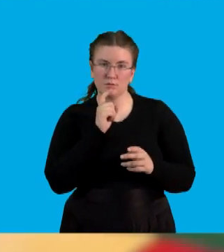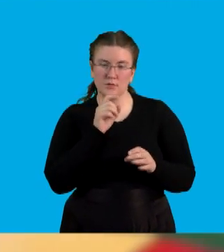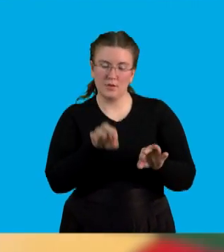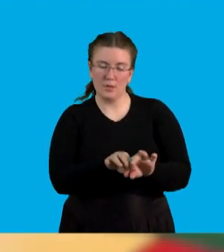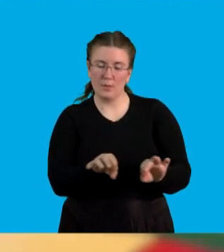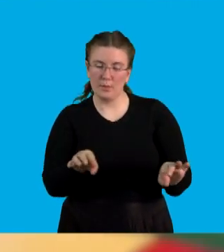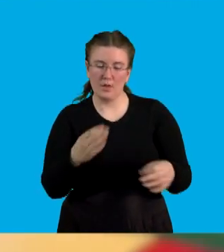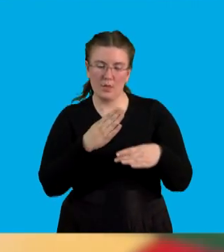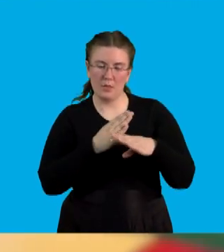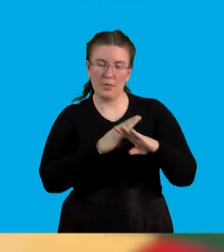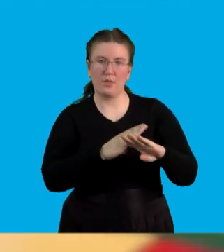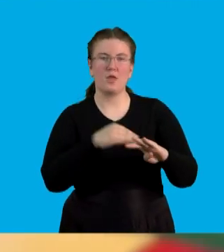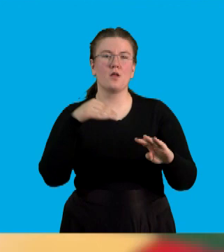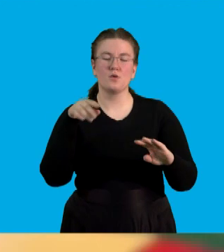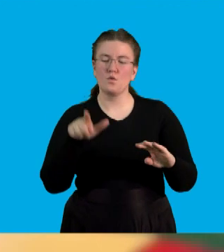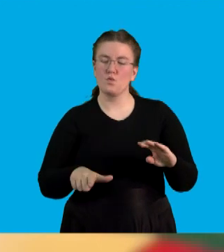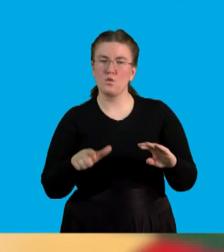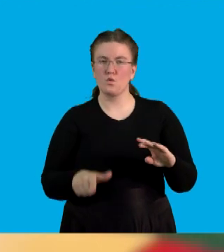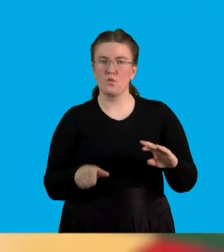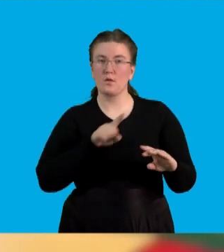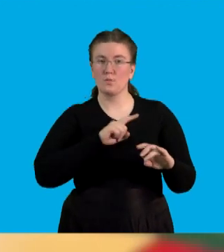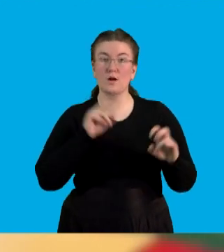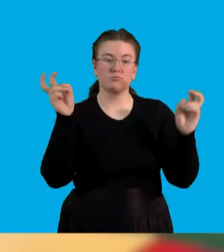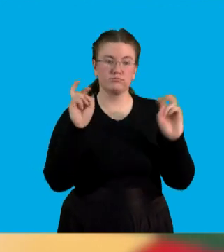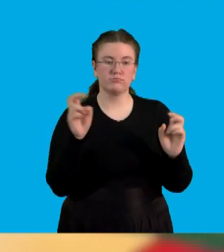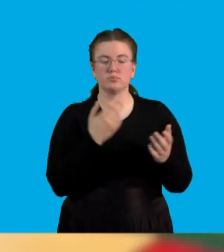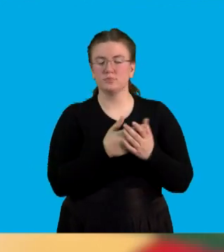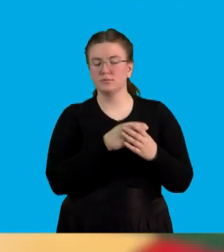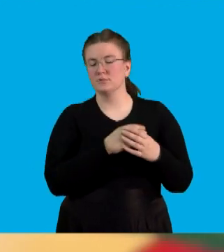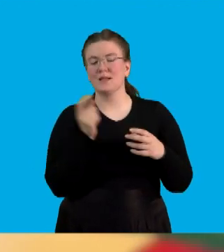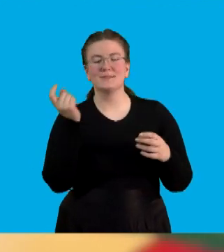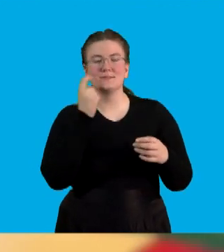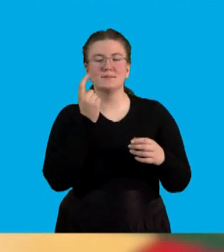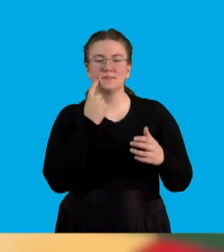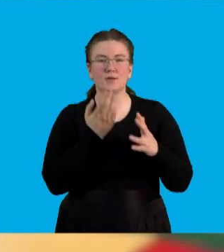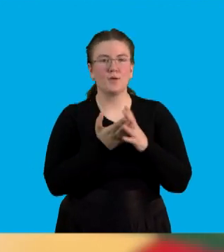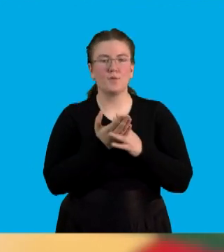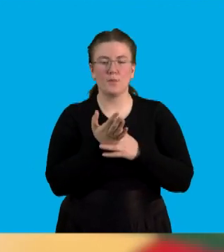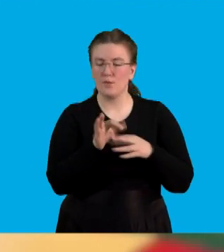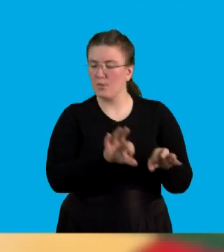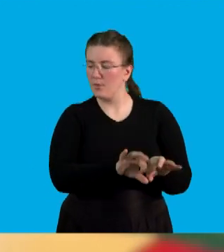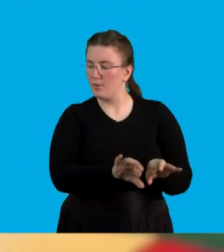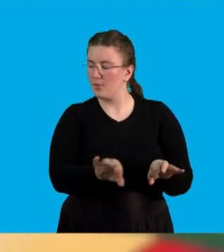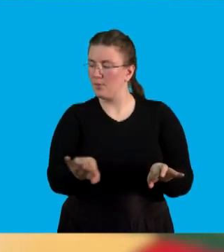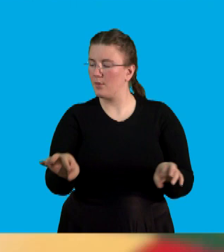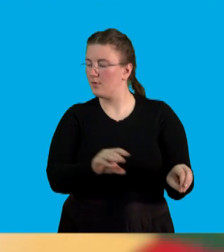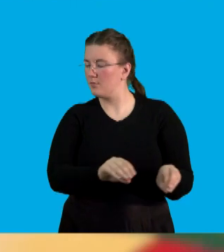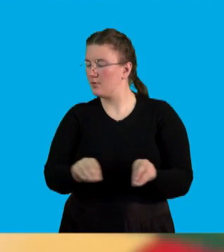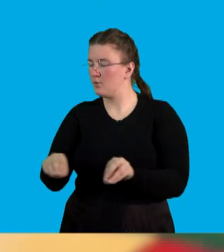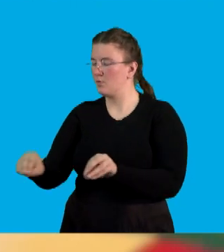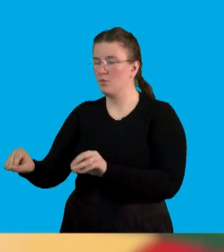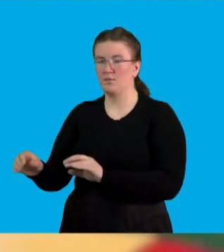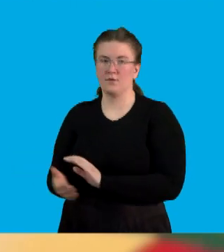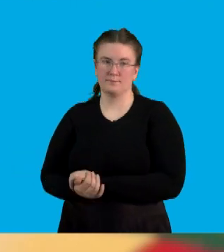use the one that has the least resistance so that the electrons or the current can be able to flow easily through that